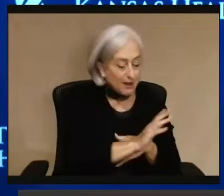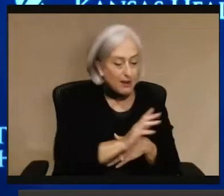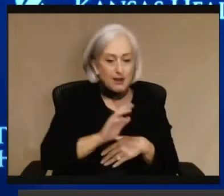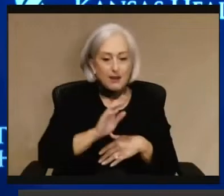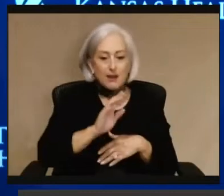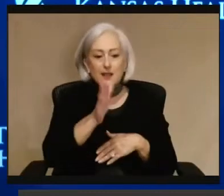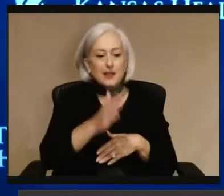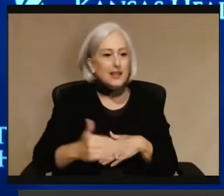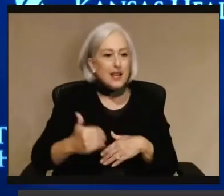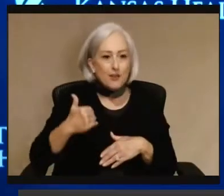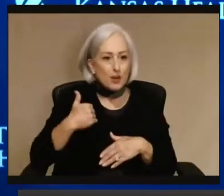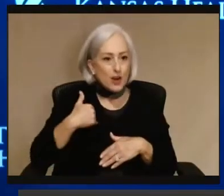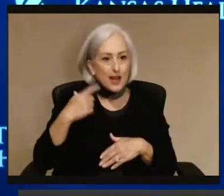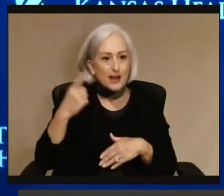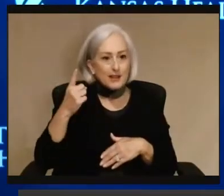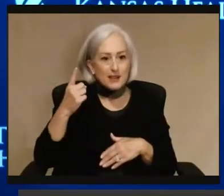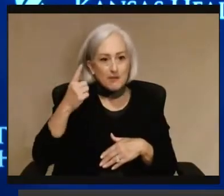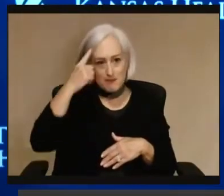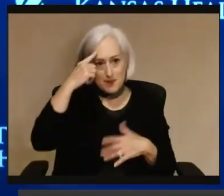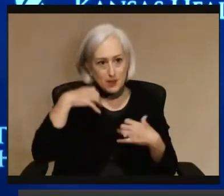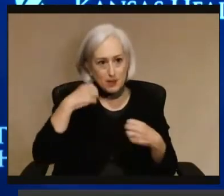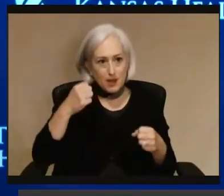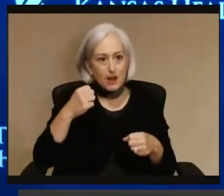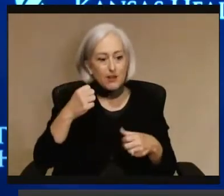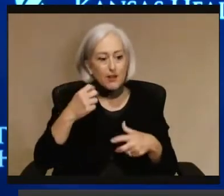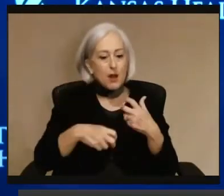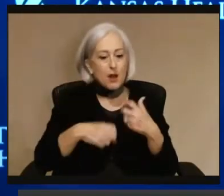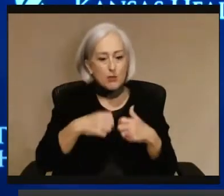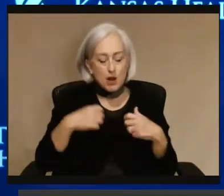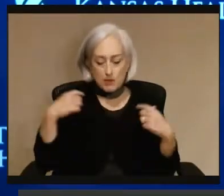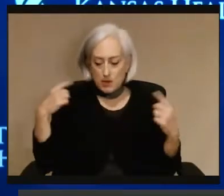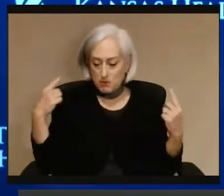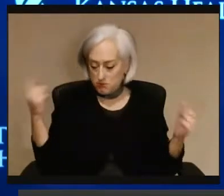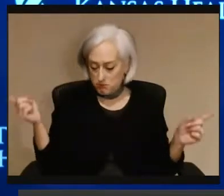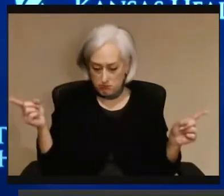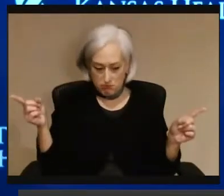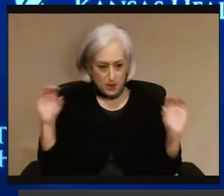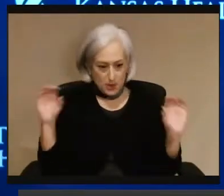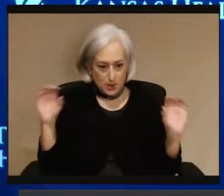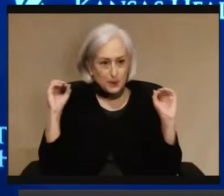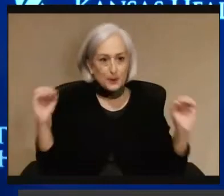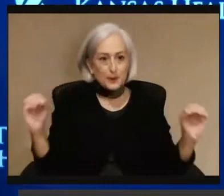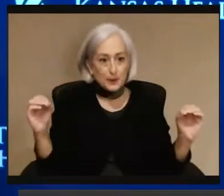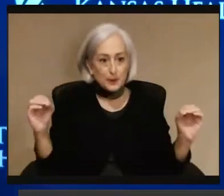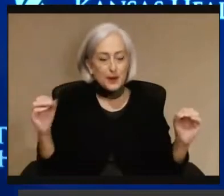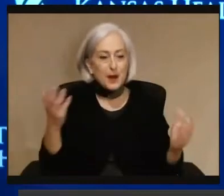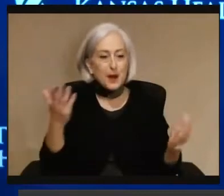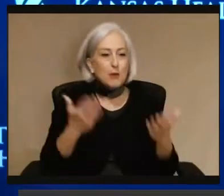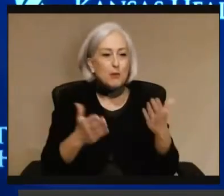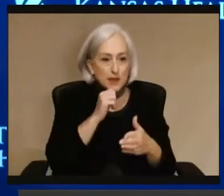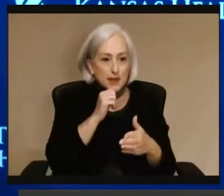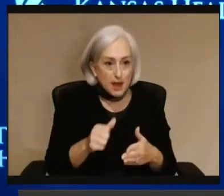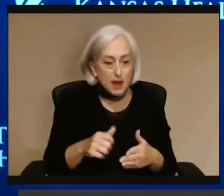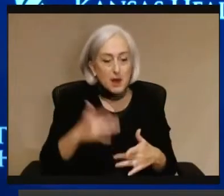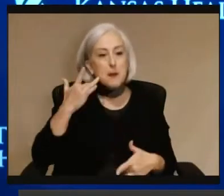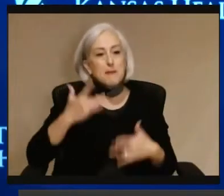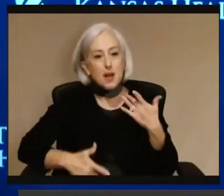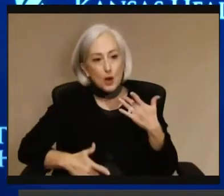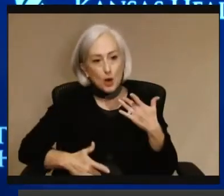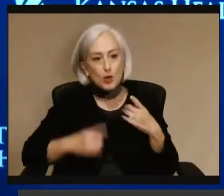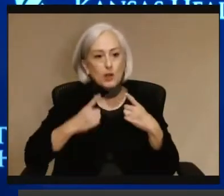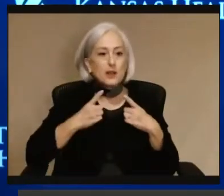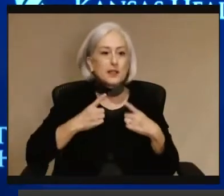or substance abuse is next to nil. But bipolar, schizophrenia, depression, there is a genetic